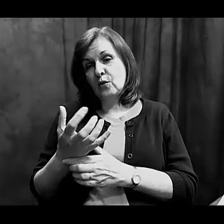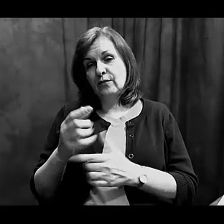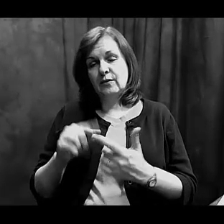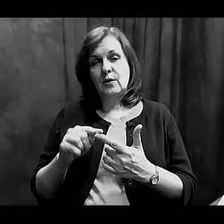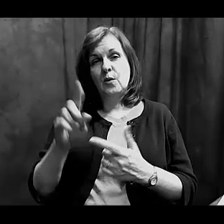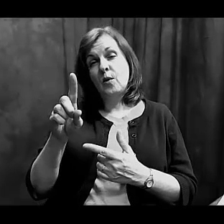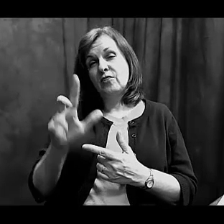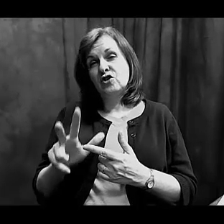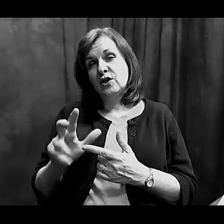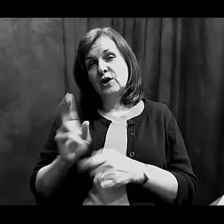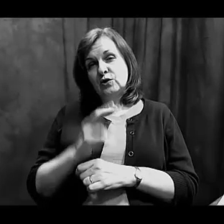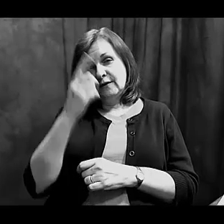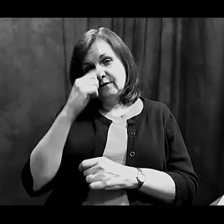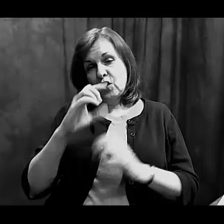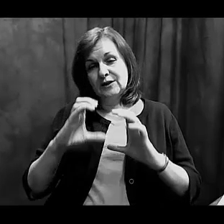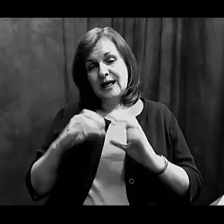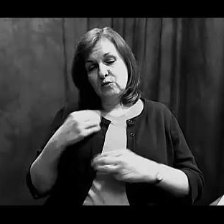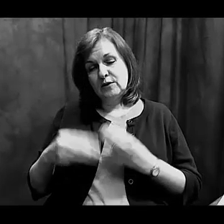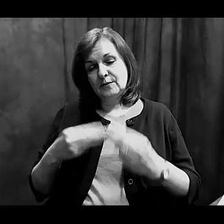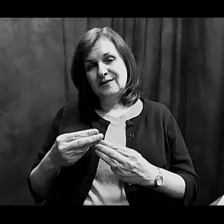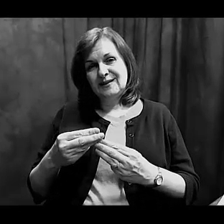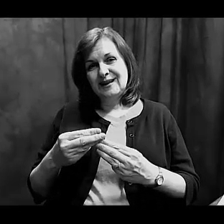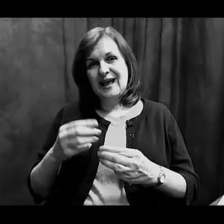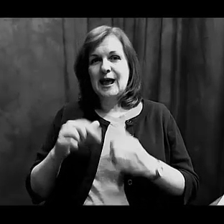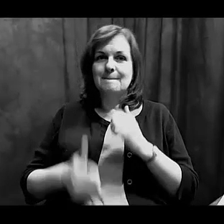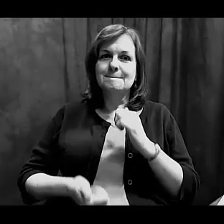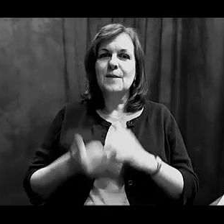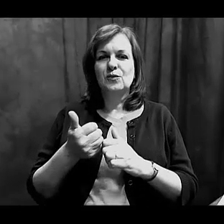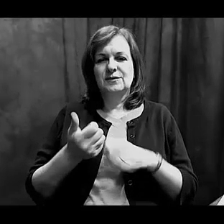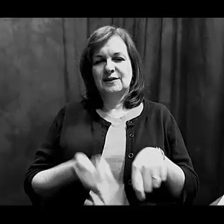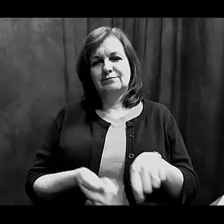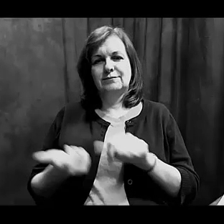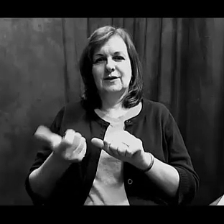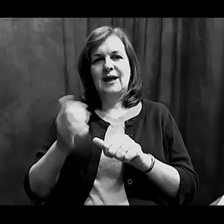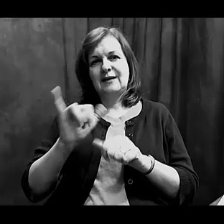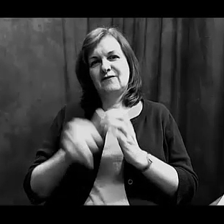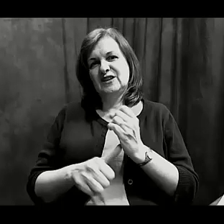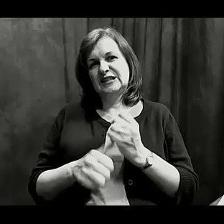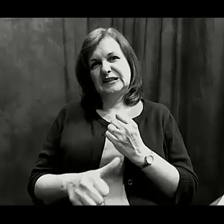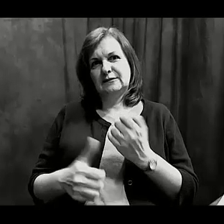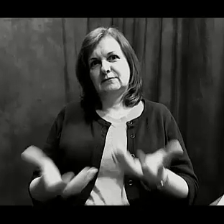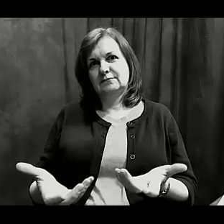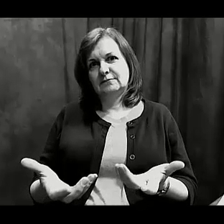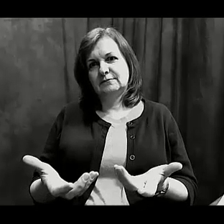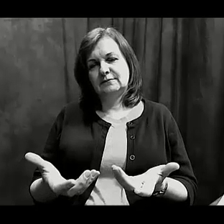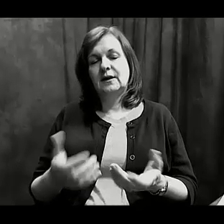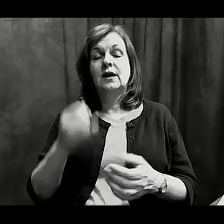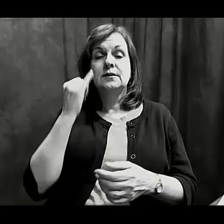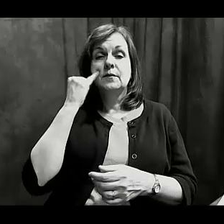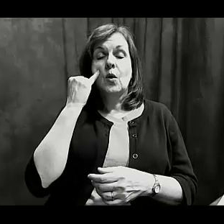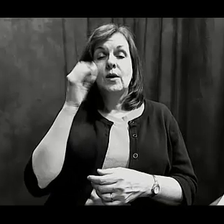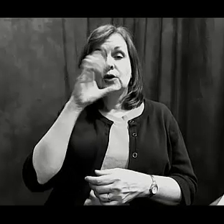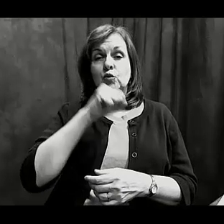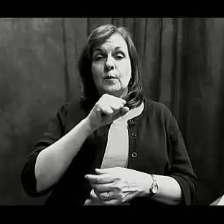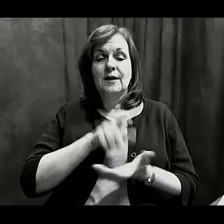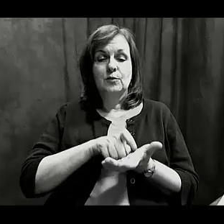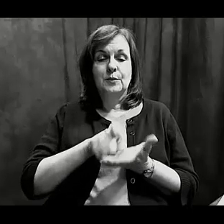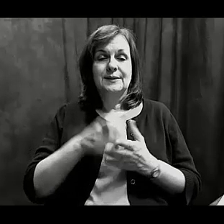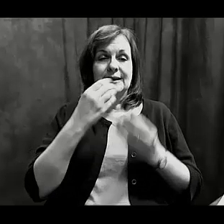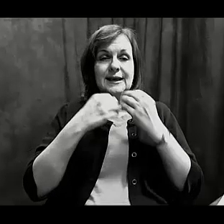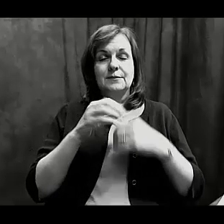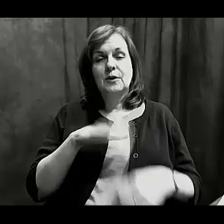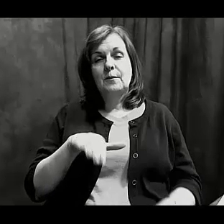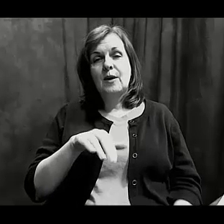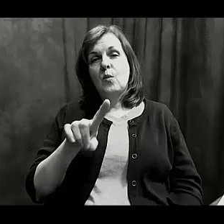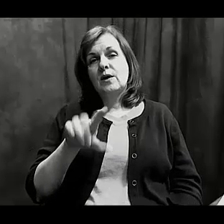a third of it for cell respiration, and the rest of it gets eliminated in his feces. Okay? So if we assume